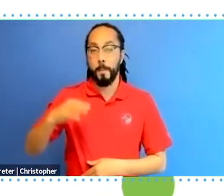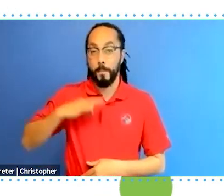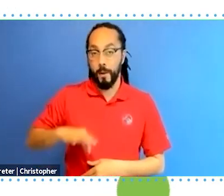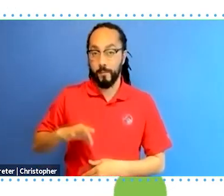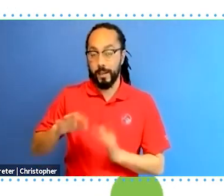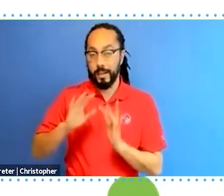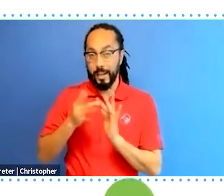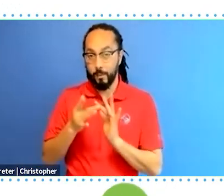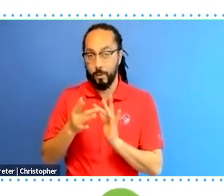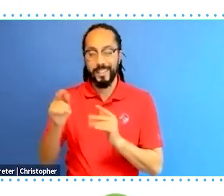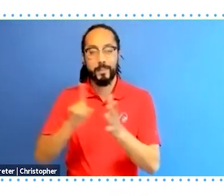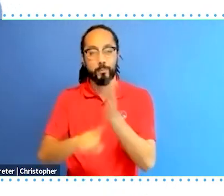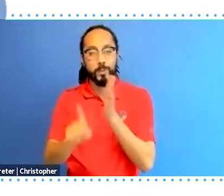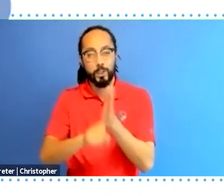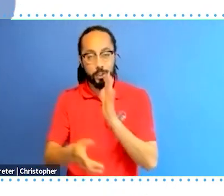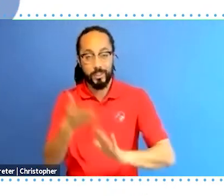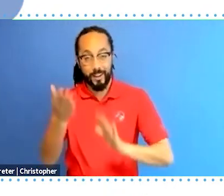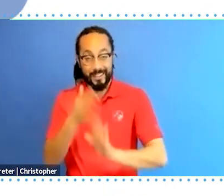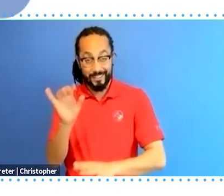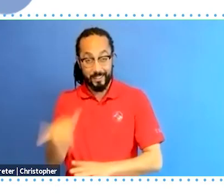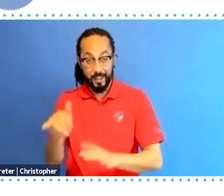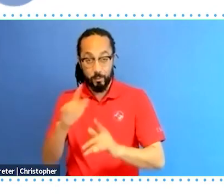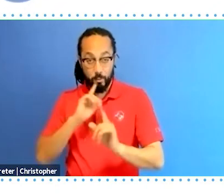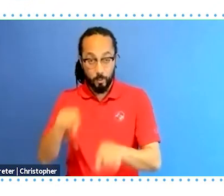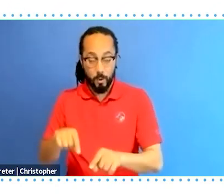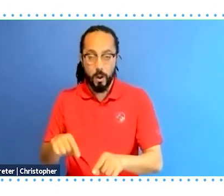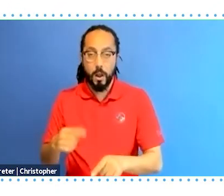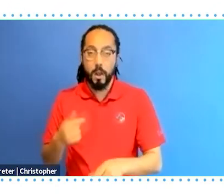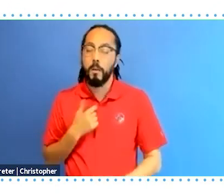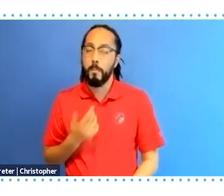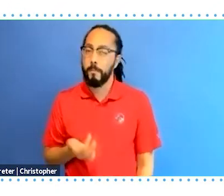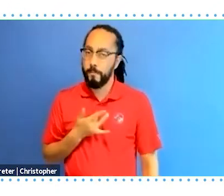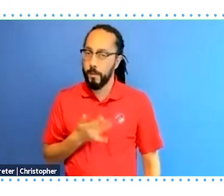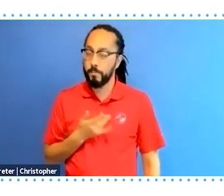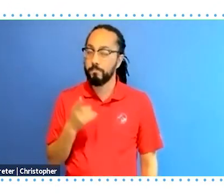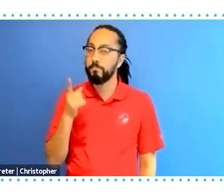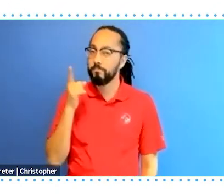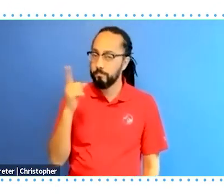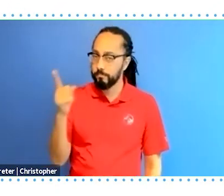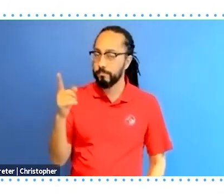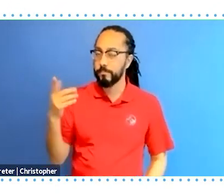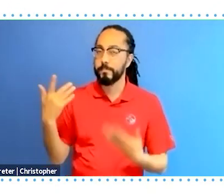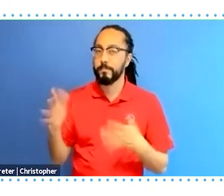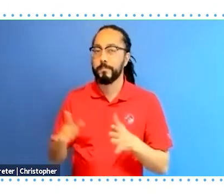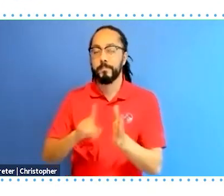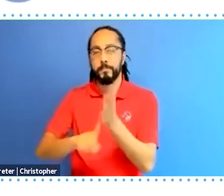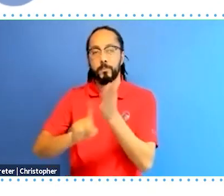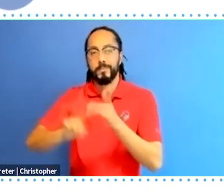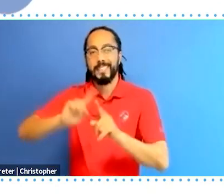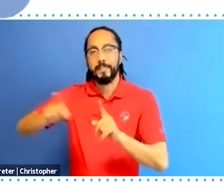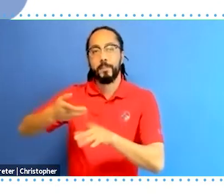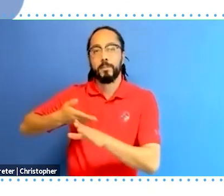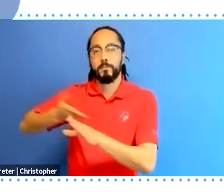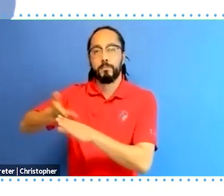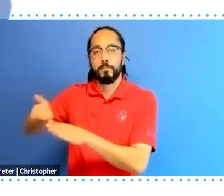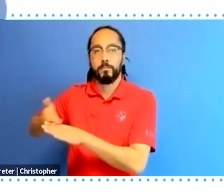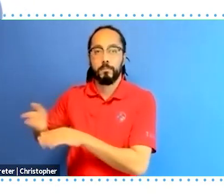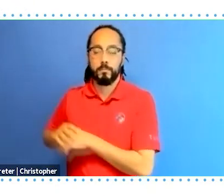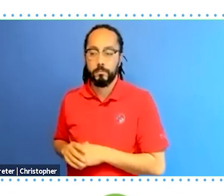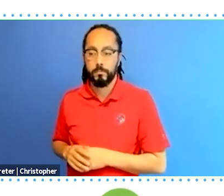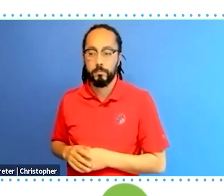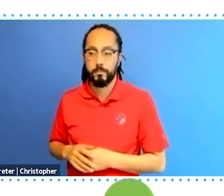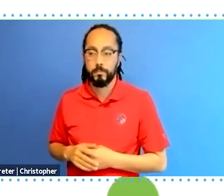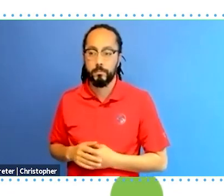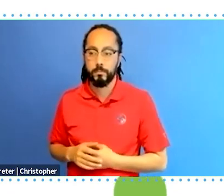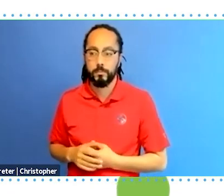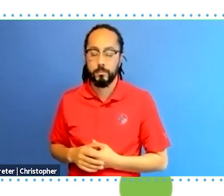I know, I believe there's been some examination in other jurisdictions as well. I